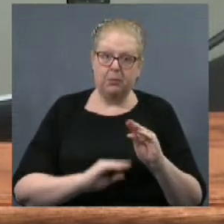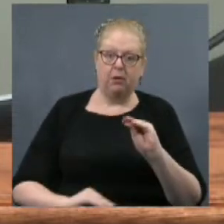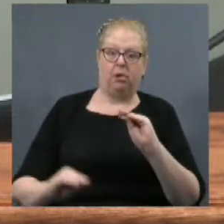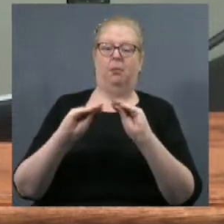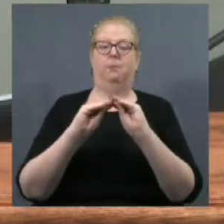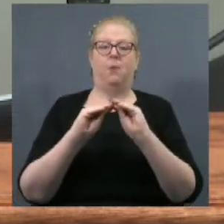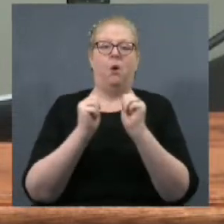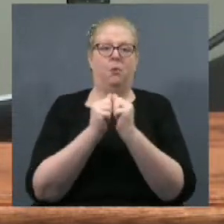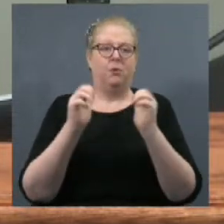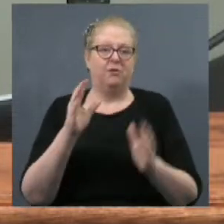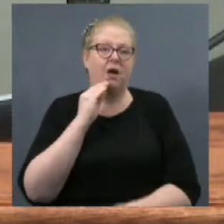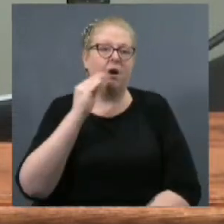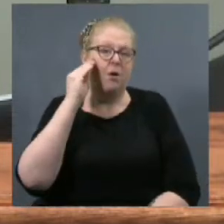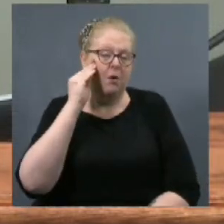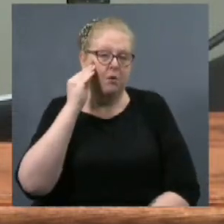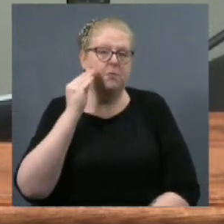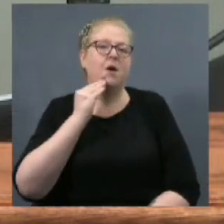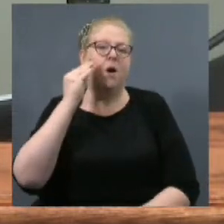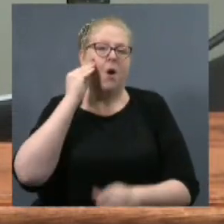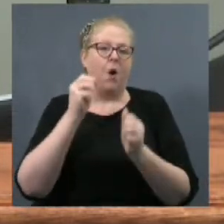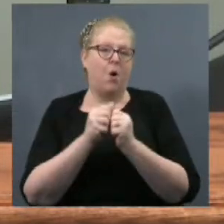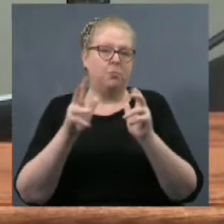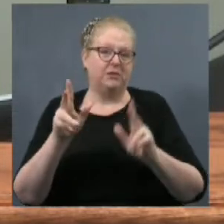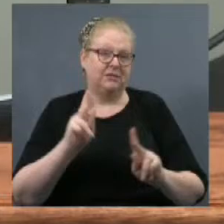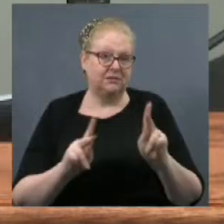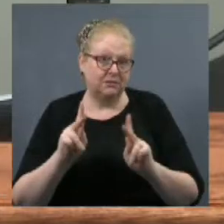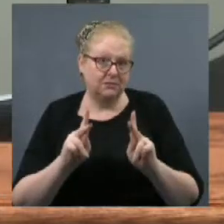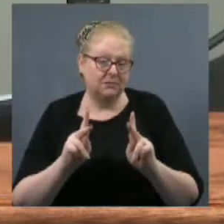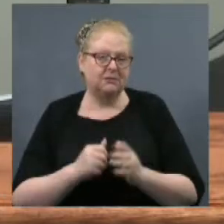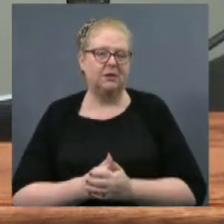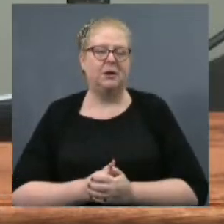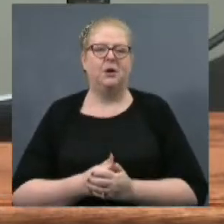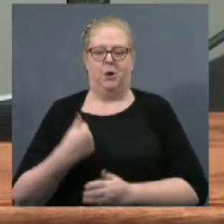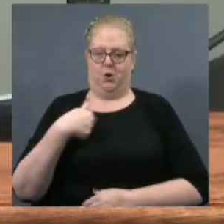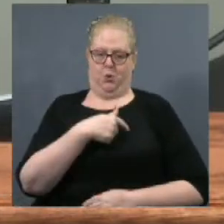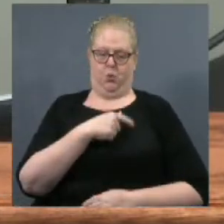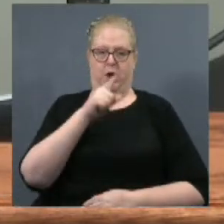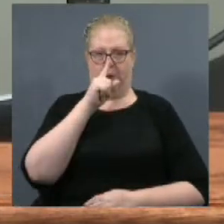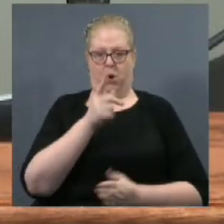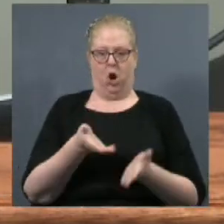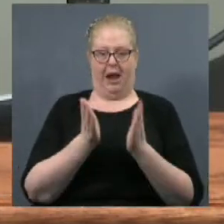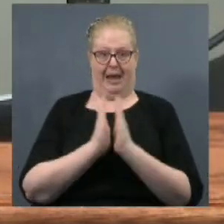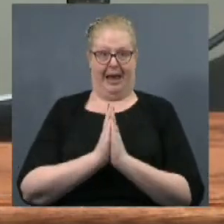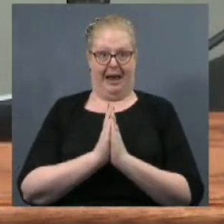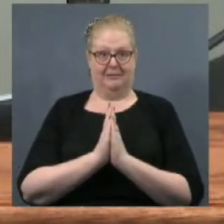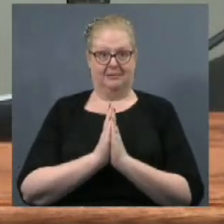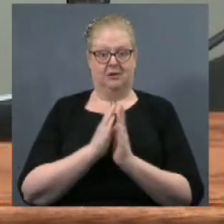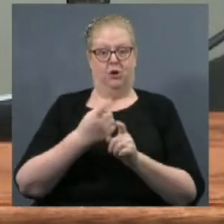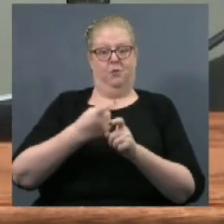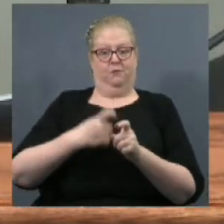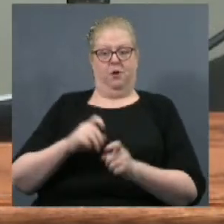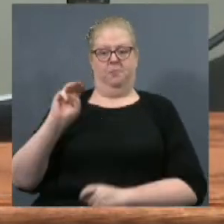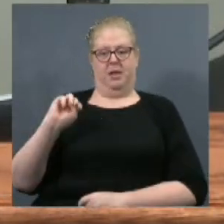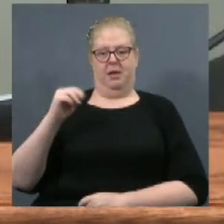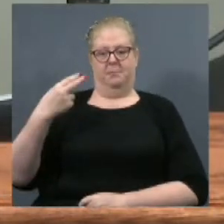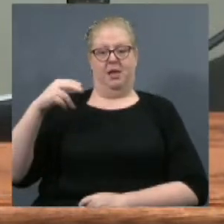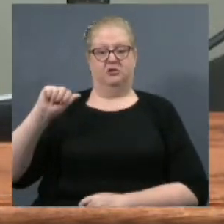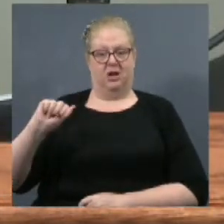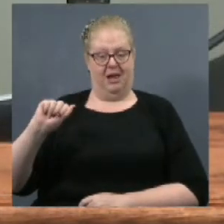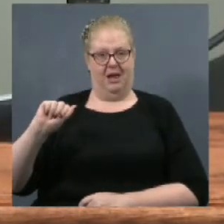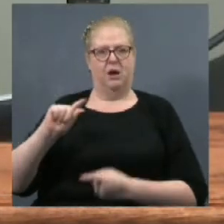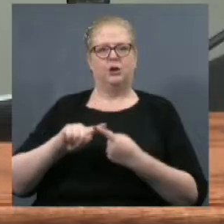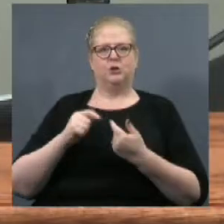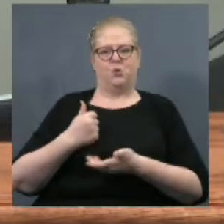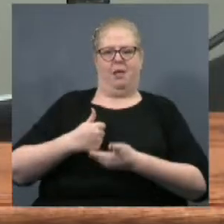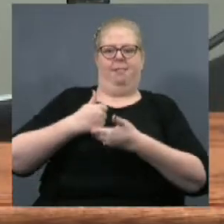asked by MHA to step in, because the downstream ripple effect is if